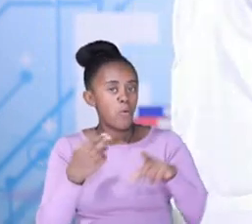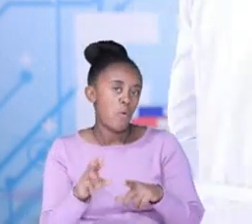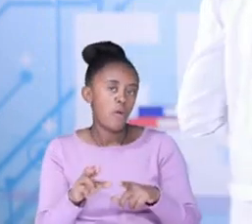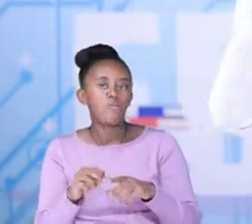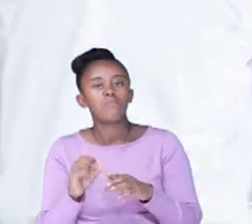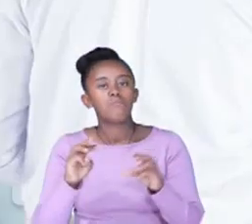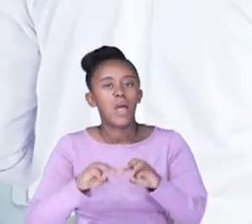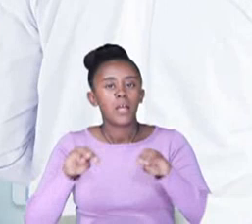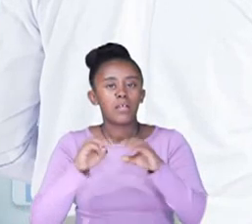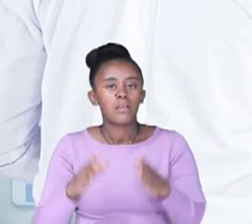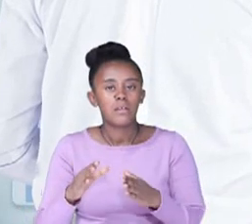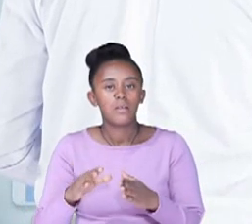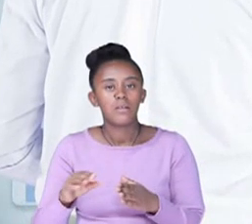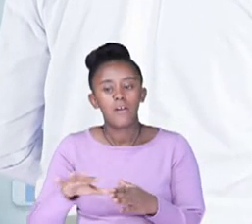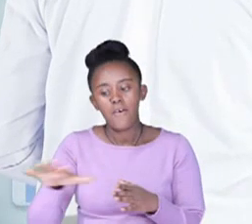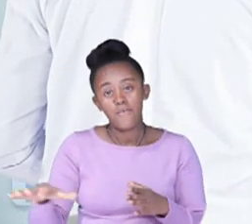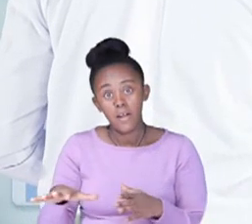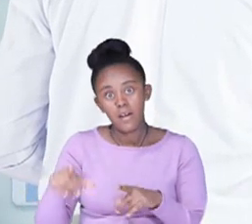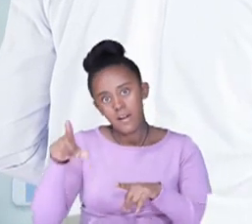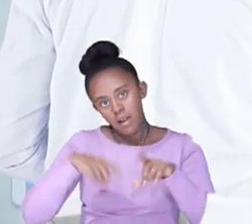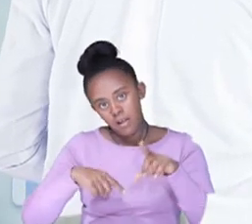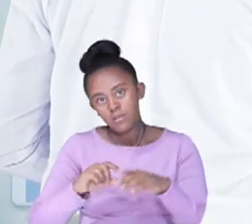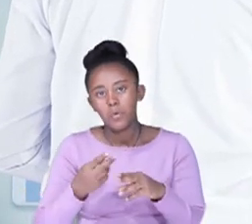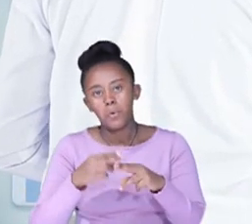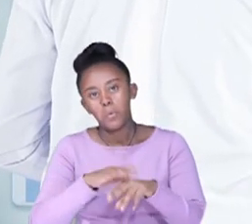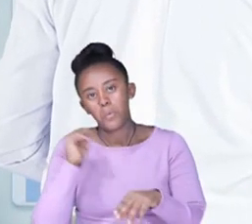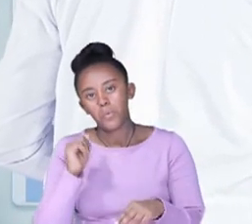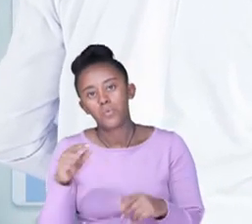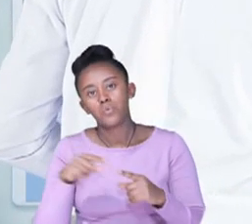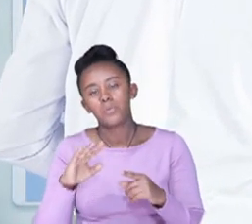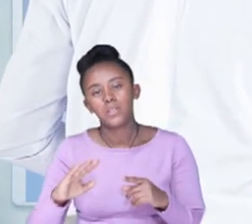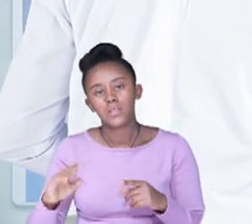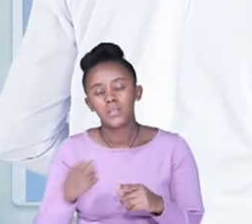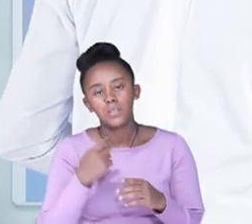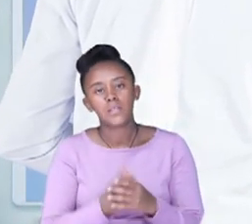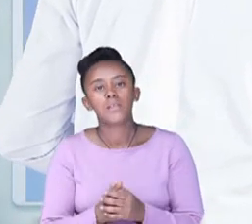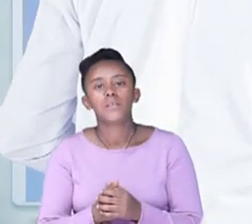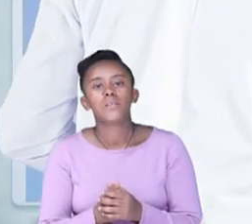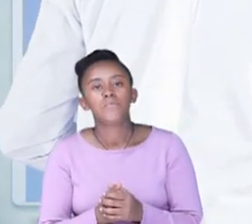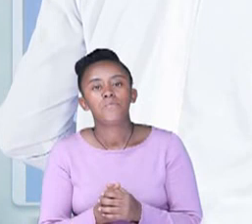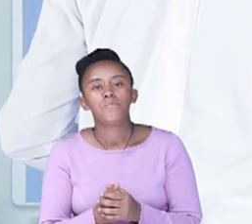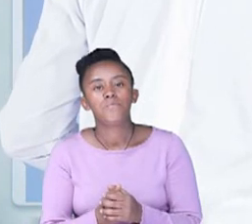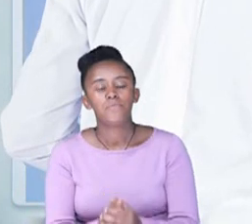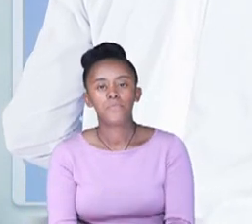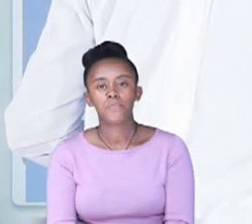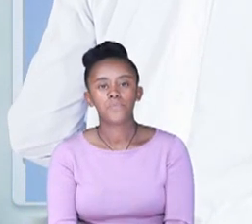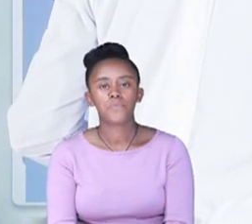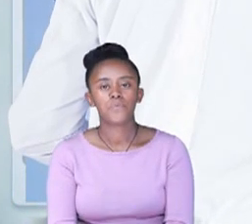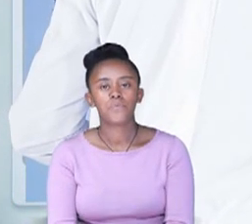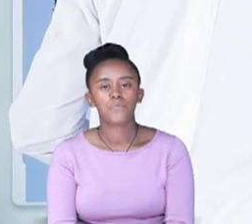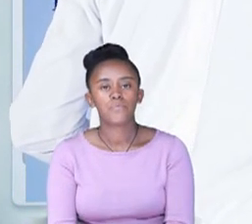field lines. Magnetic field lines. We can call it to be field